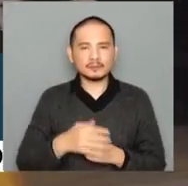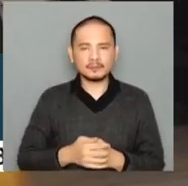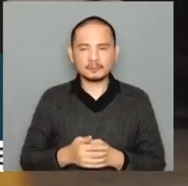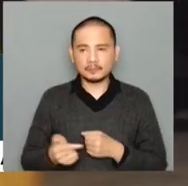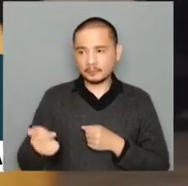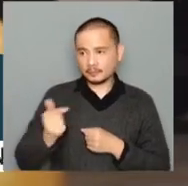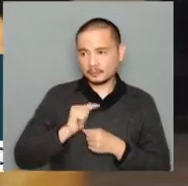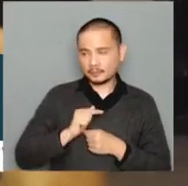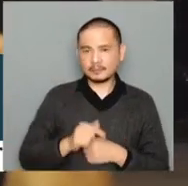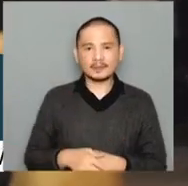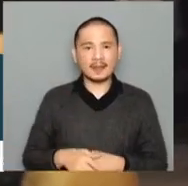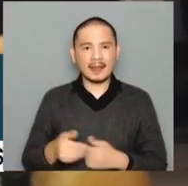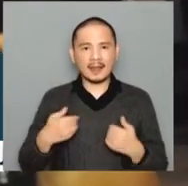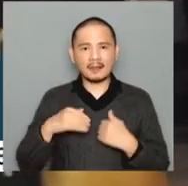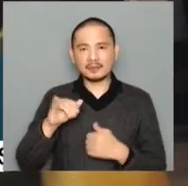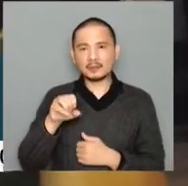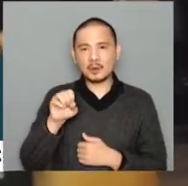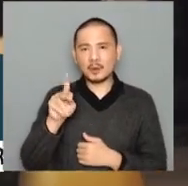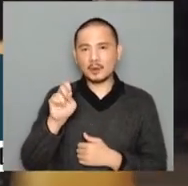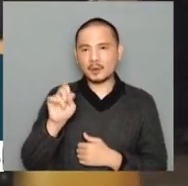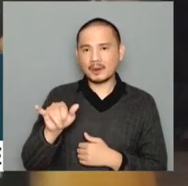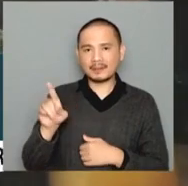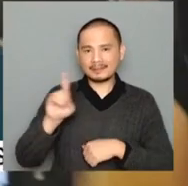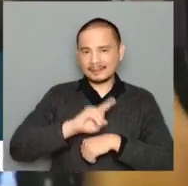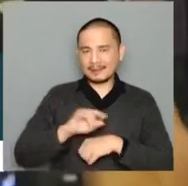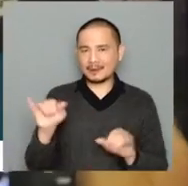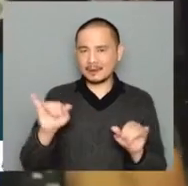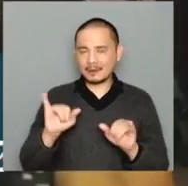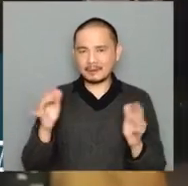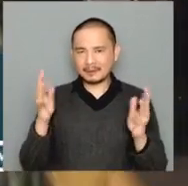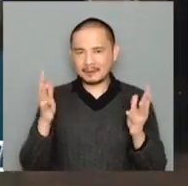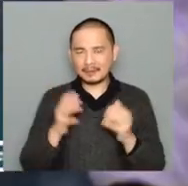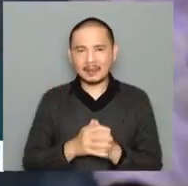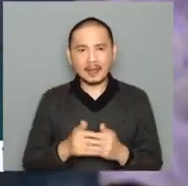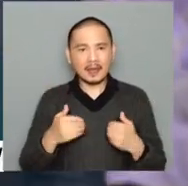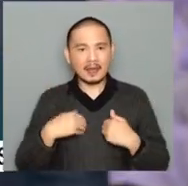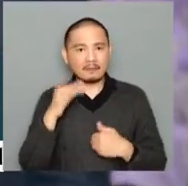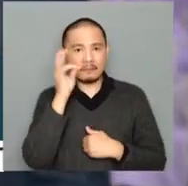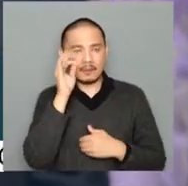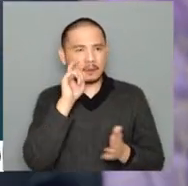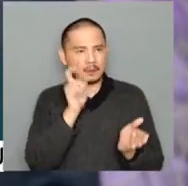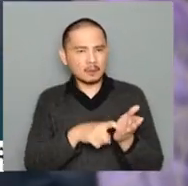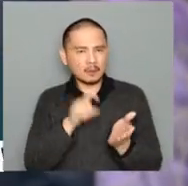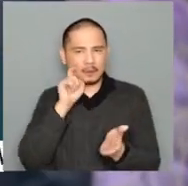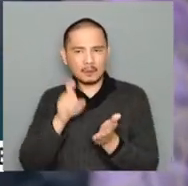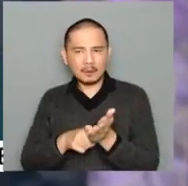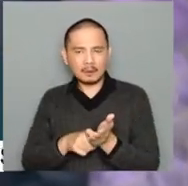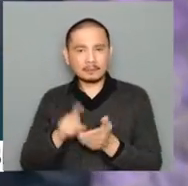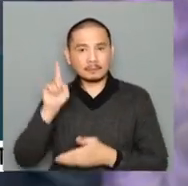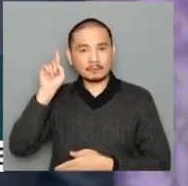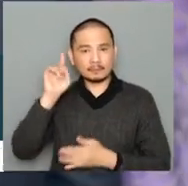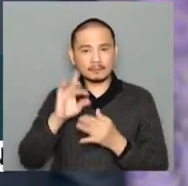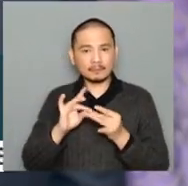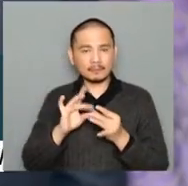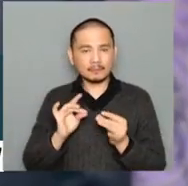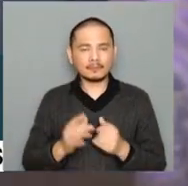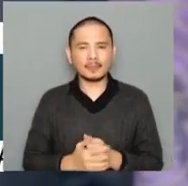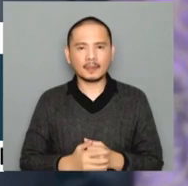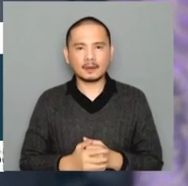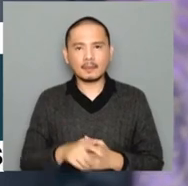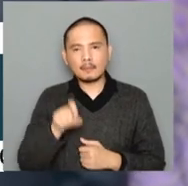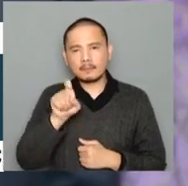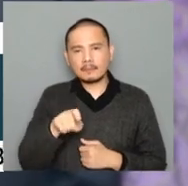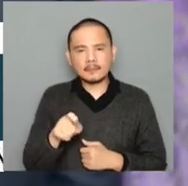they also honored other Filipinos making an impact in America's second largest city. We need to hear everyone's story. You know what I mean? I want to